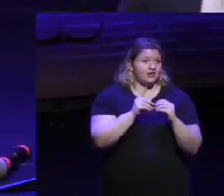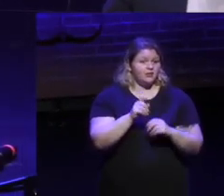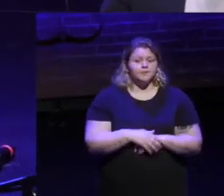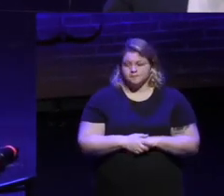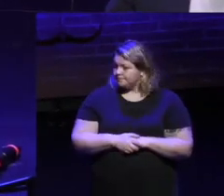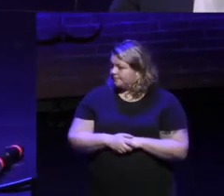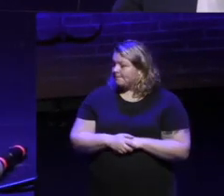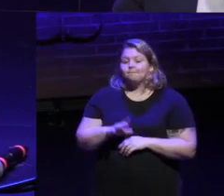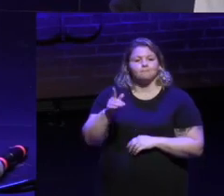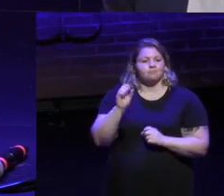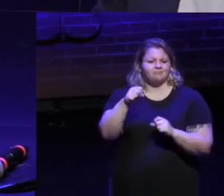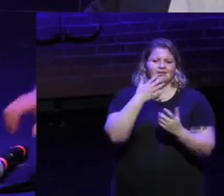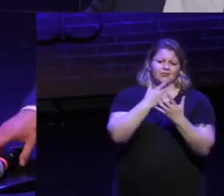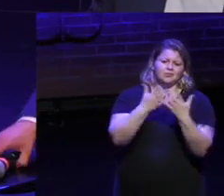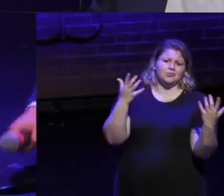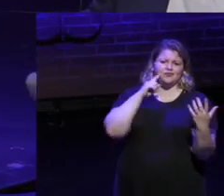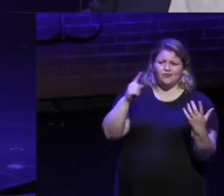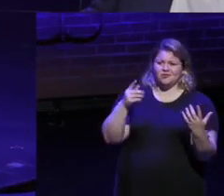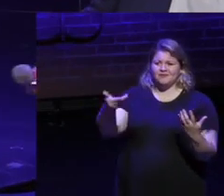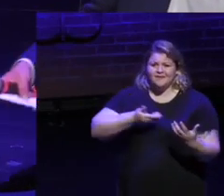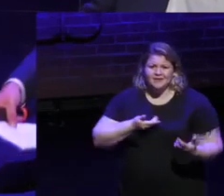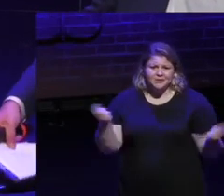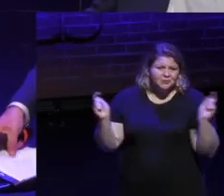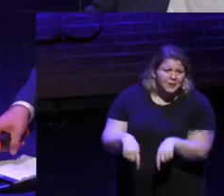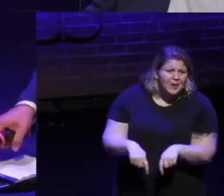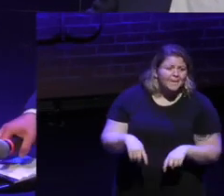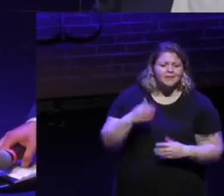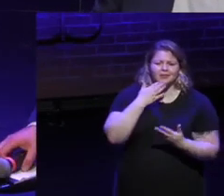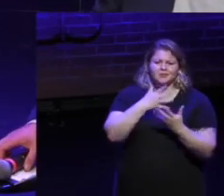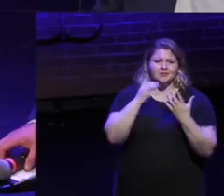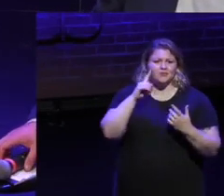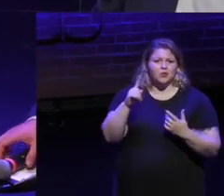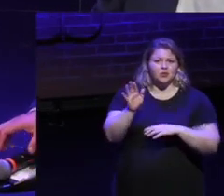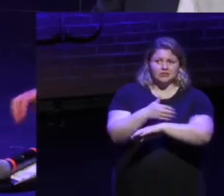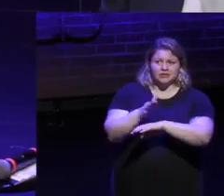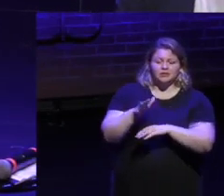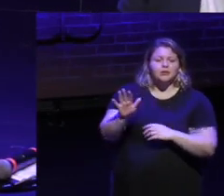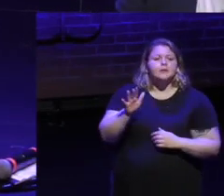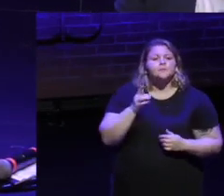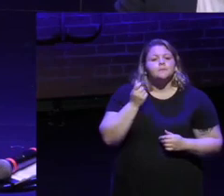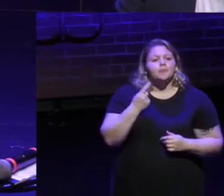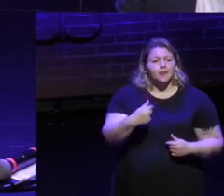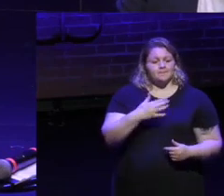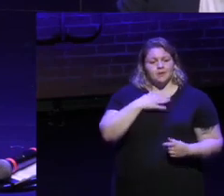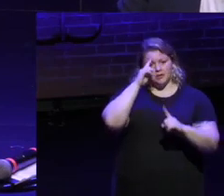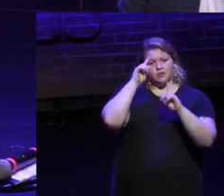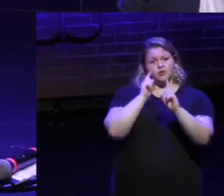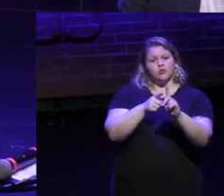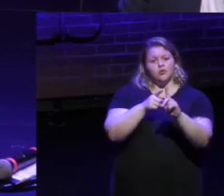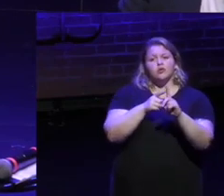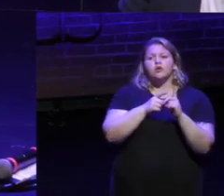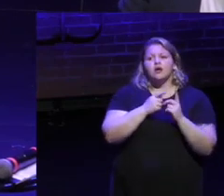us and for the performance. This has been a really wonderful way to spend the evening. I am running to be a different type of lieutenant governor,